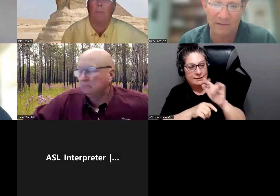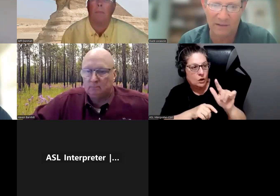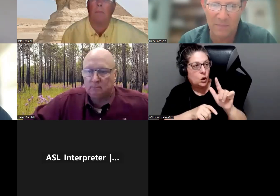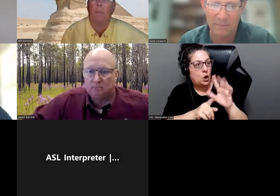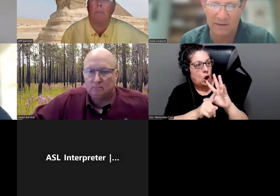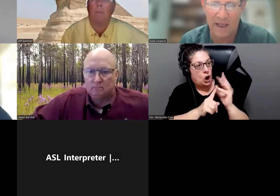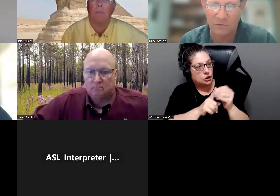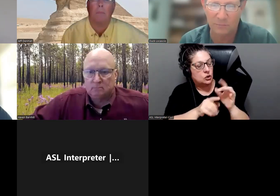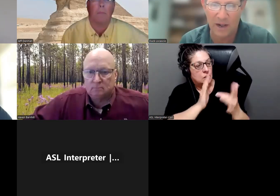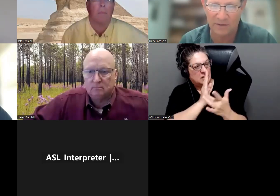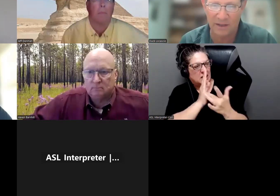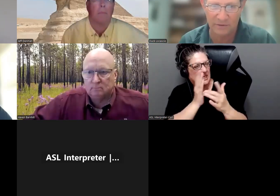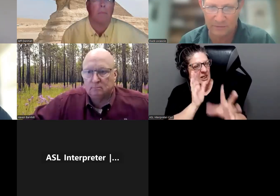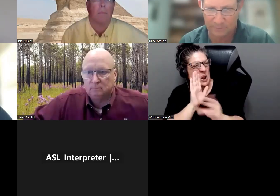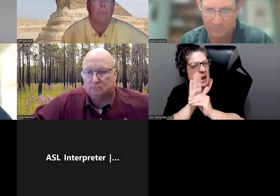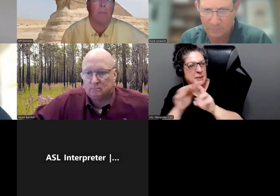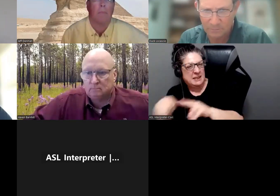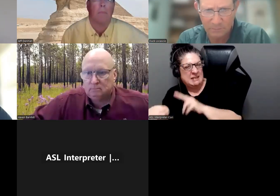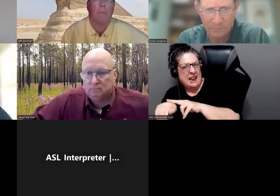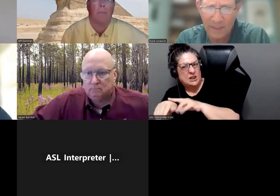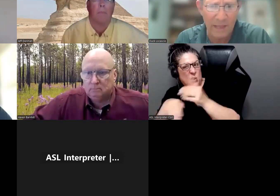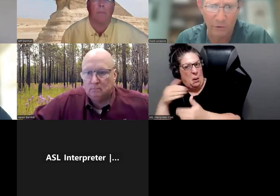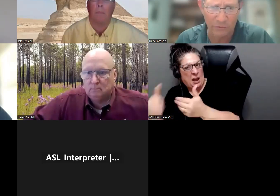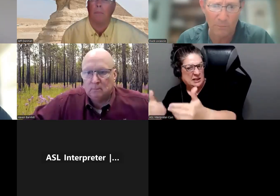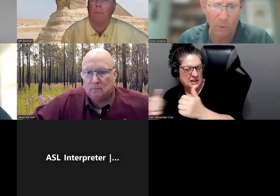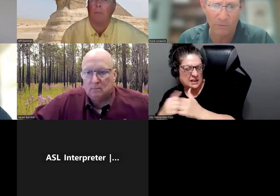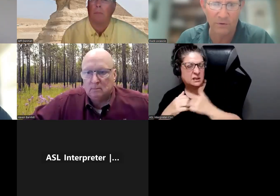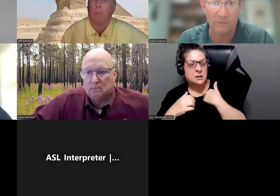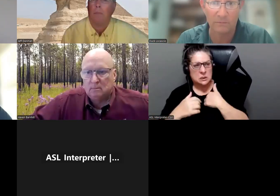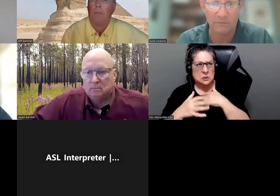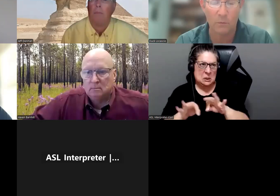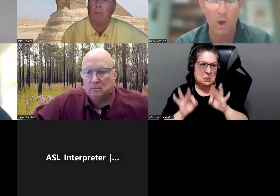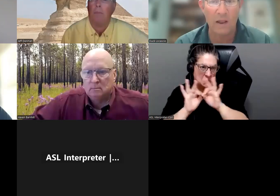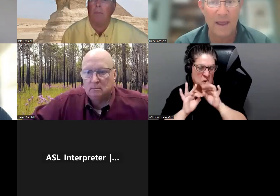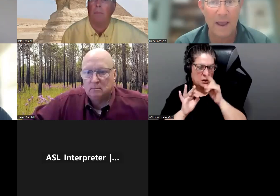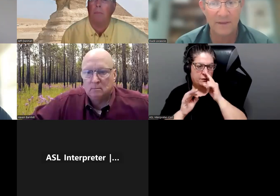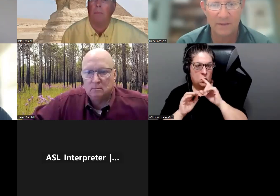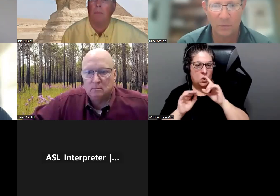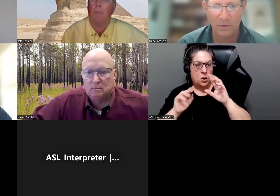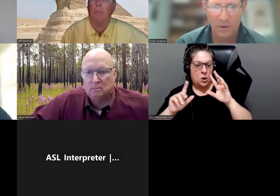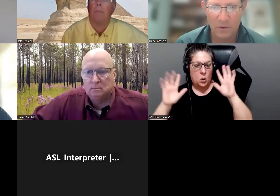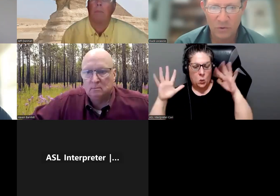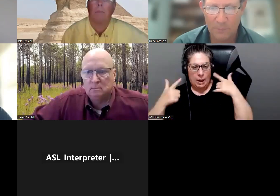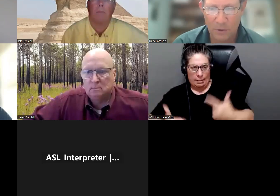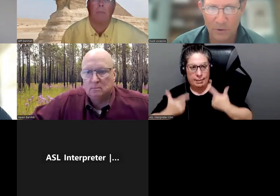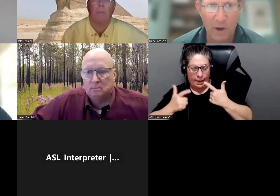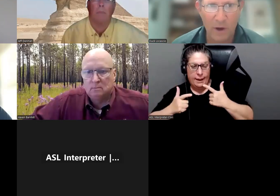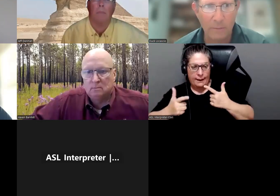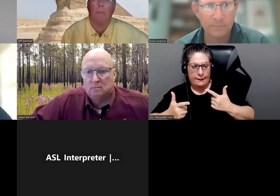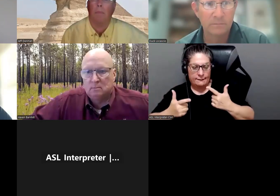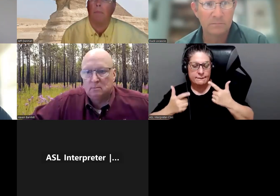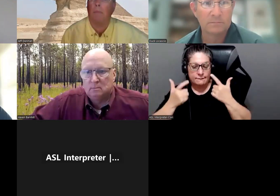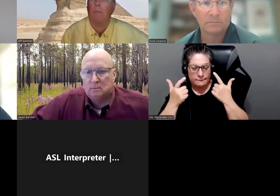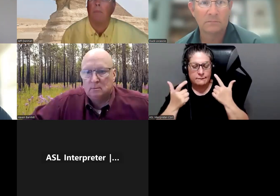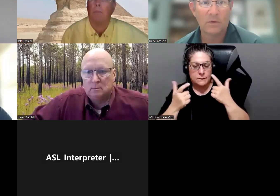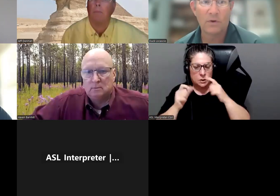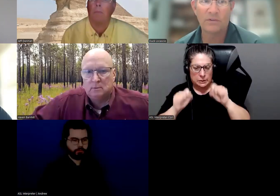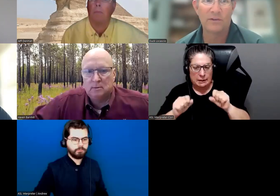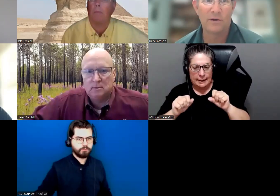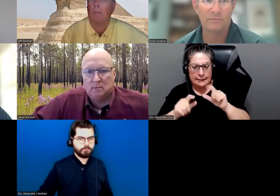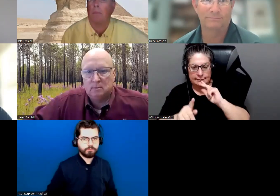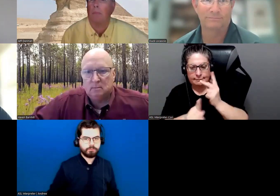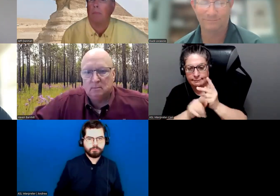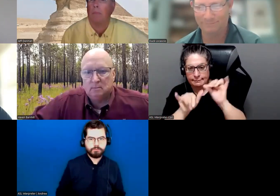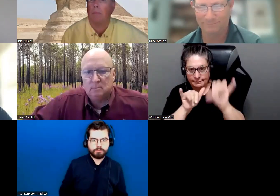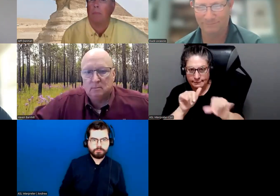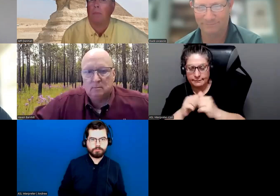that basically mimic natural processes and are so important for the wildlife habitat that we're trying to put on the ground. Christie's